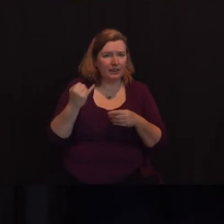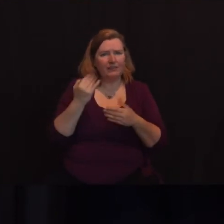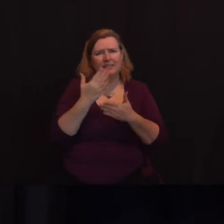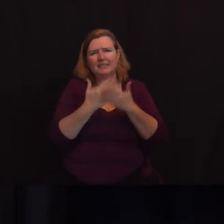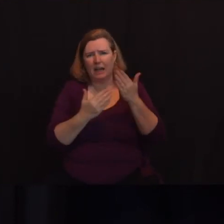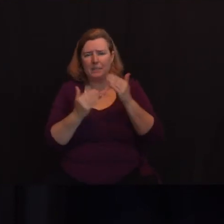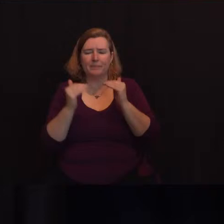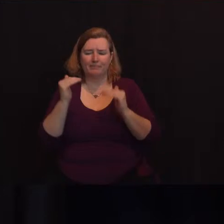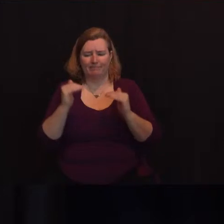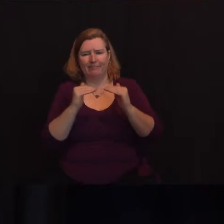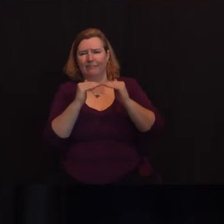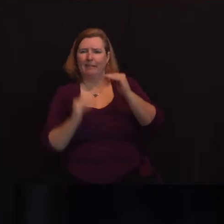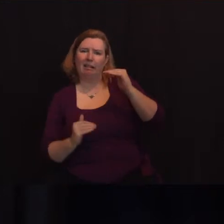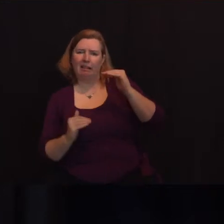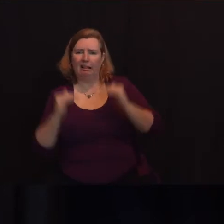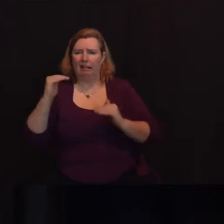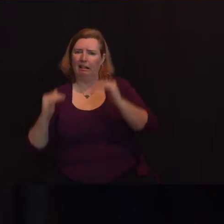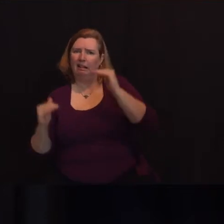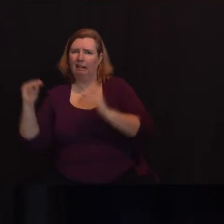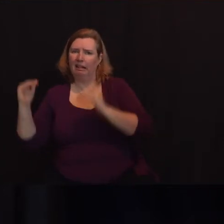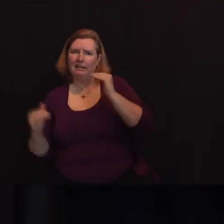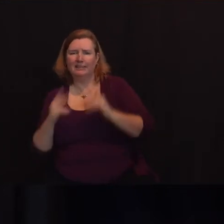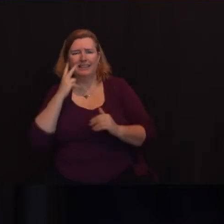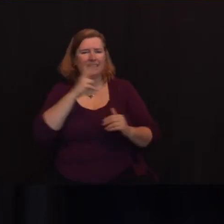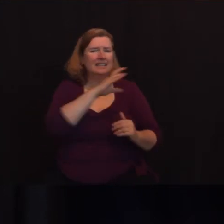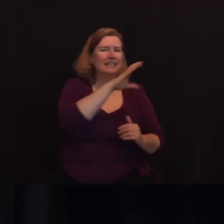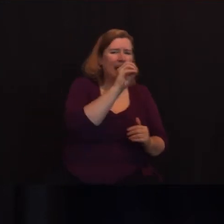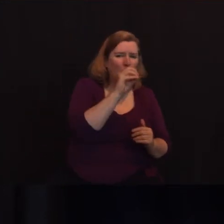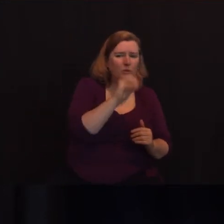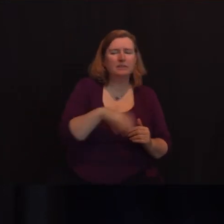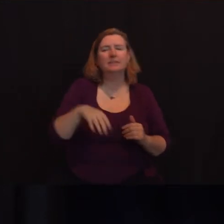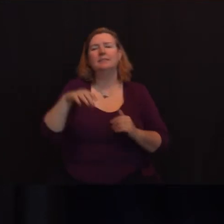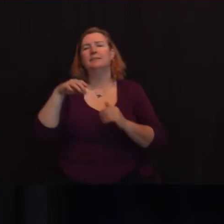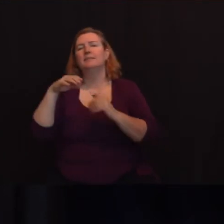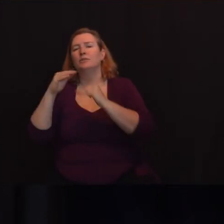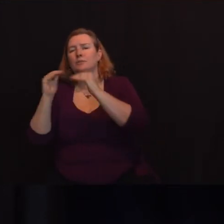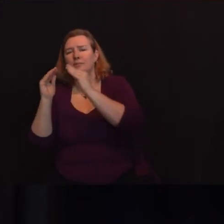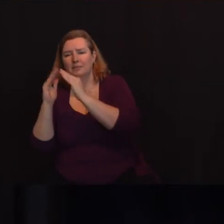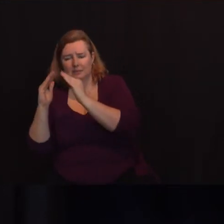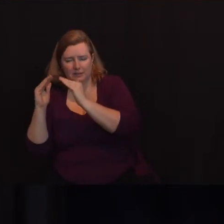look at the county and community levels, disparities become apparent.